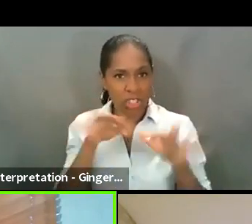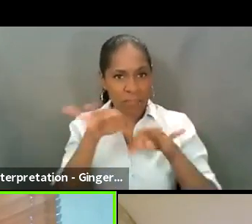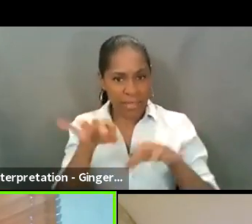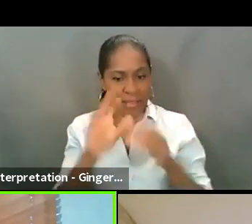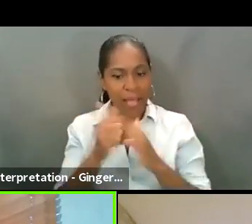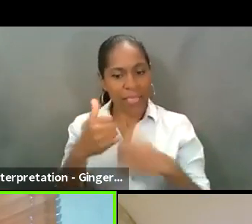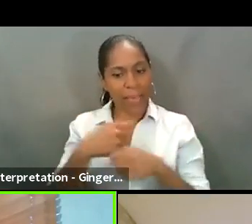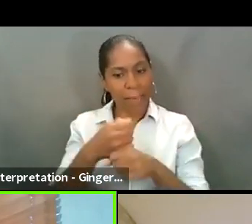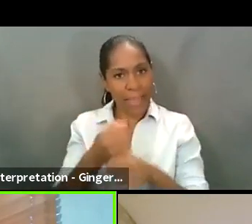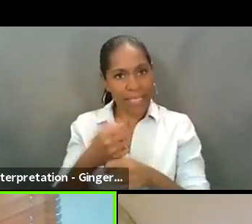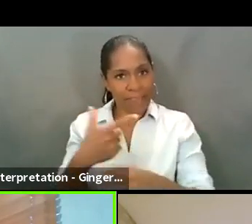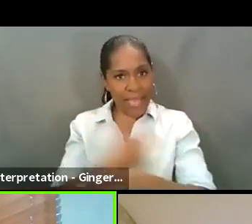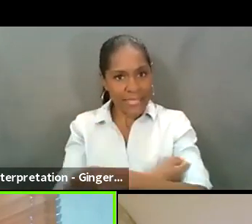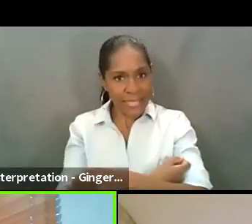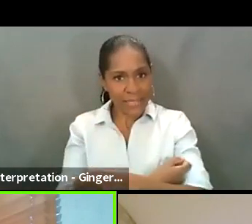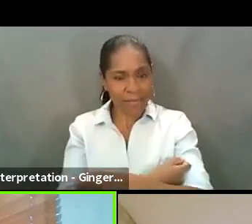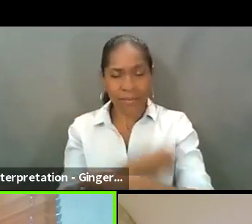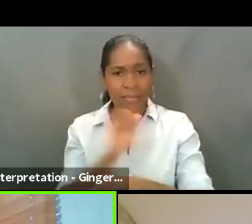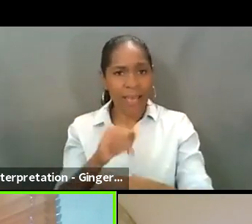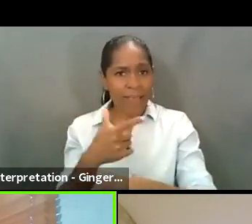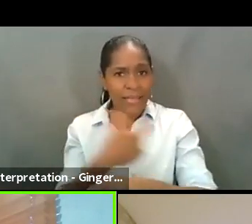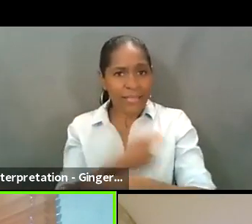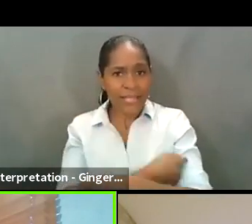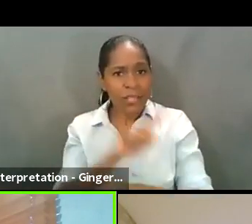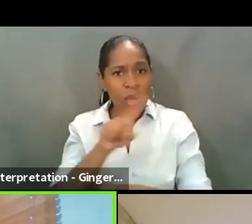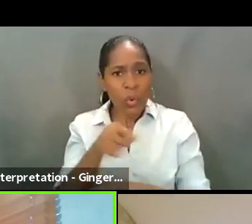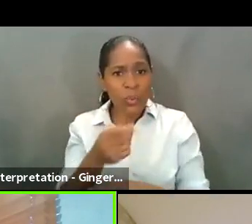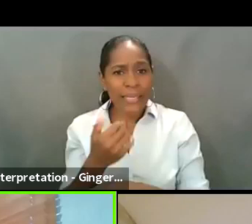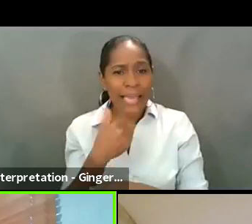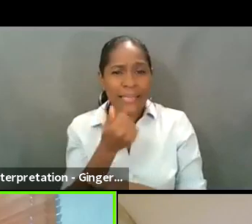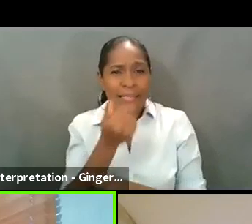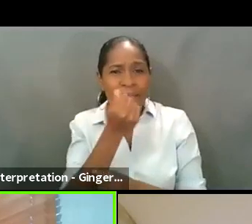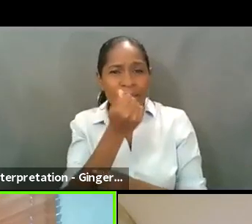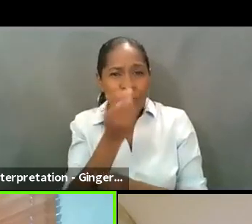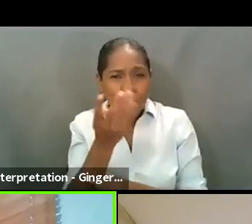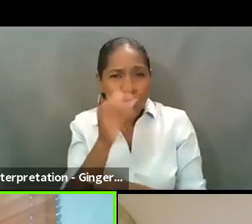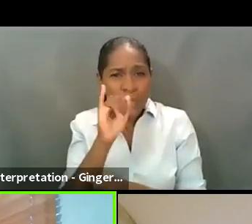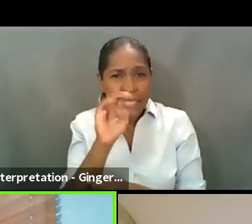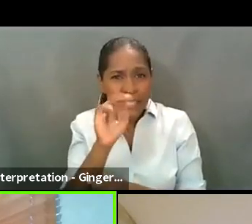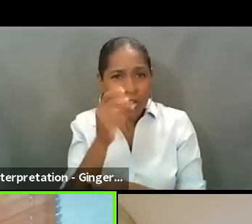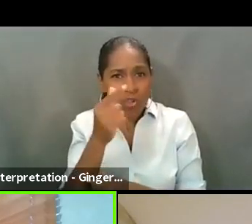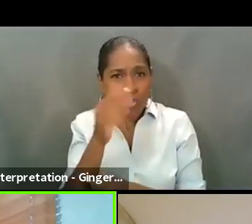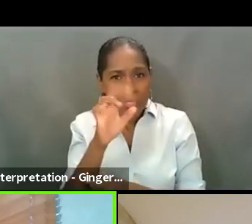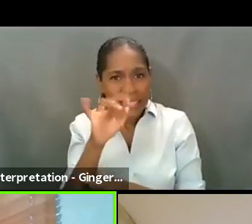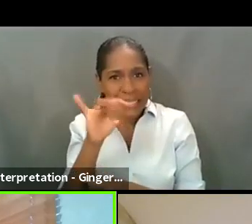basically the vaccine only has, very few ingredients, the